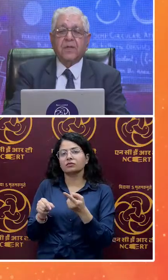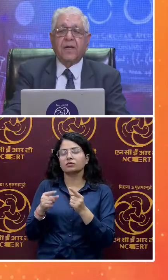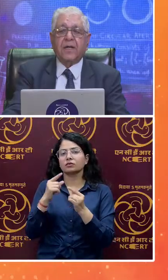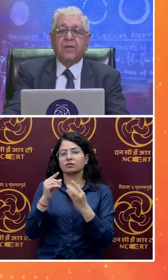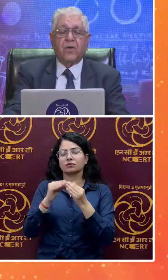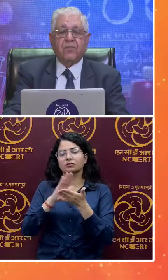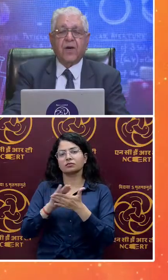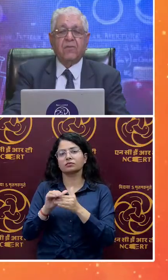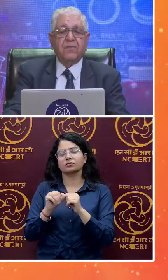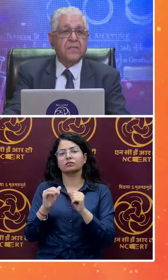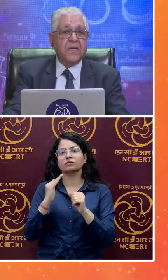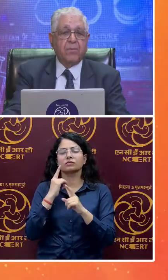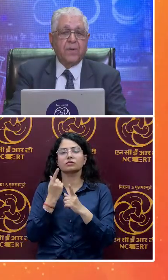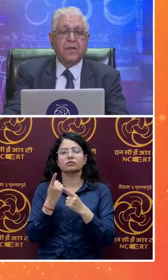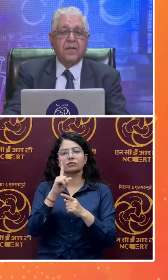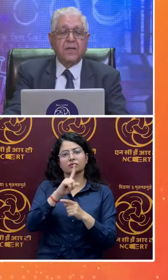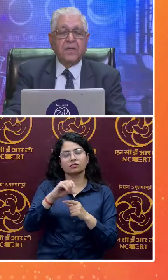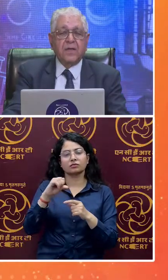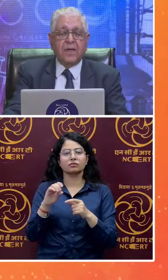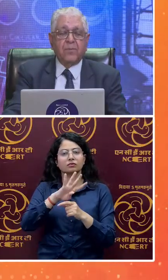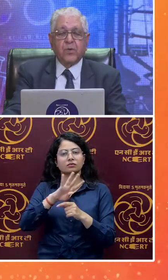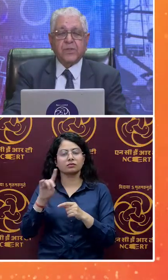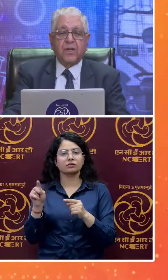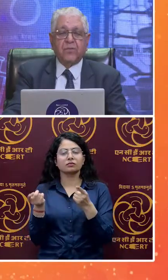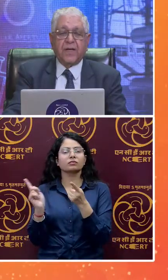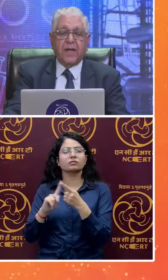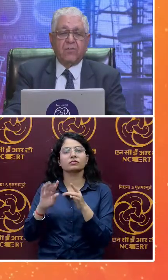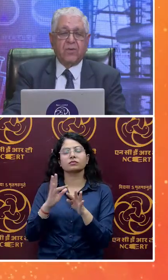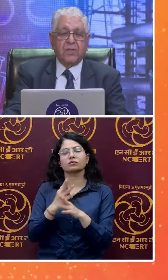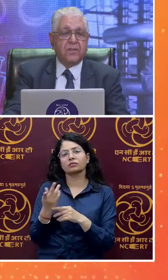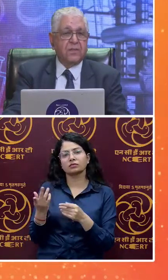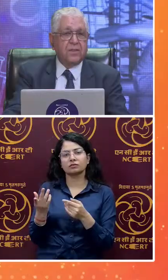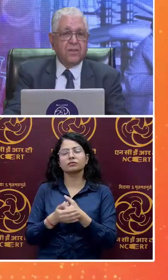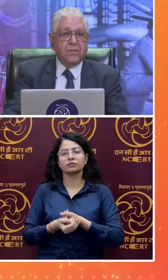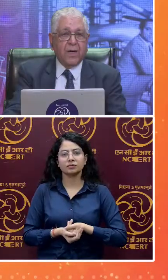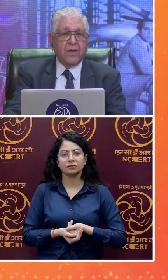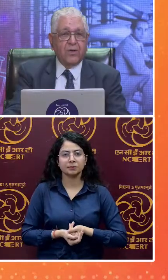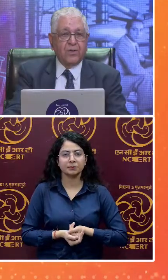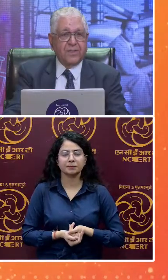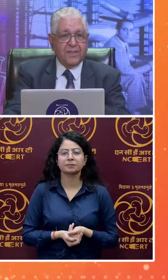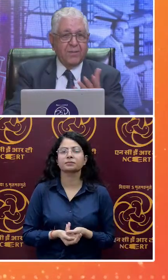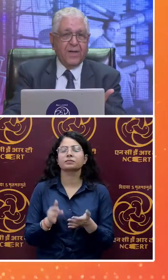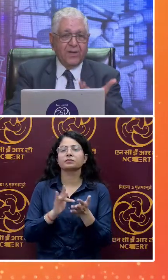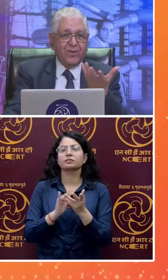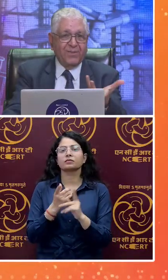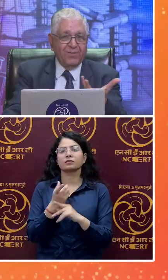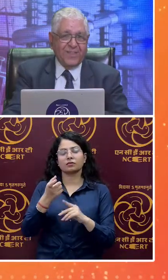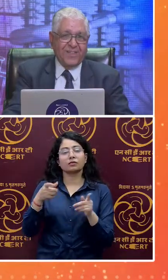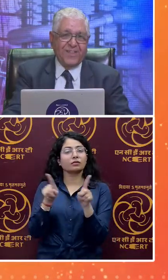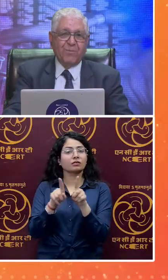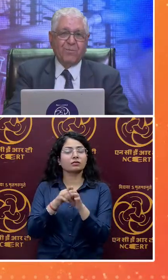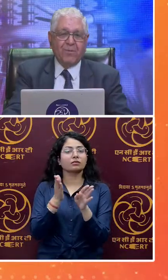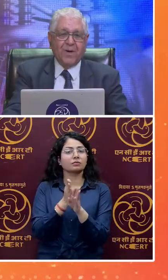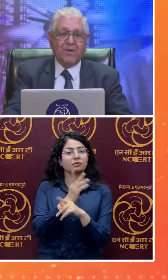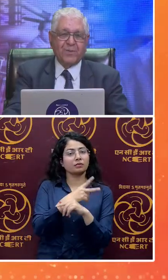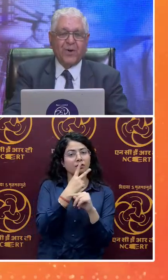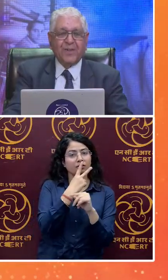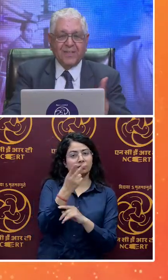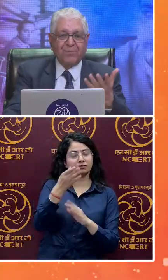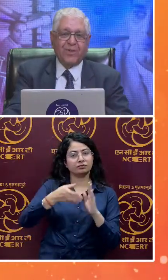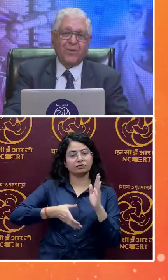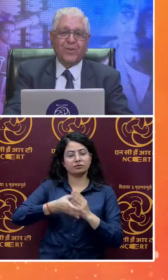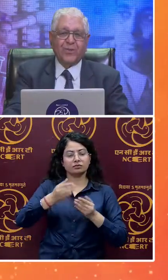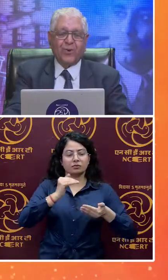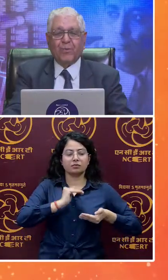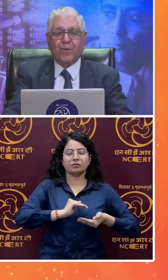December 1945. This happened in a portion of the Kenilworth bungalow, the same bungalow in which Bhabha was born.